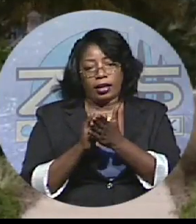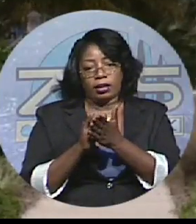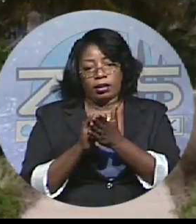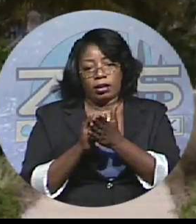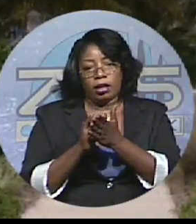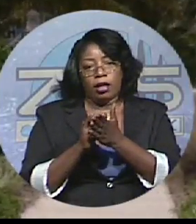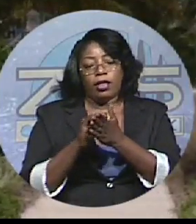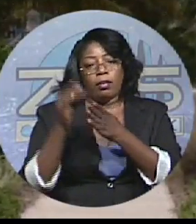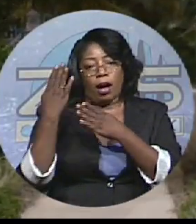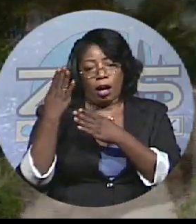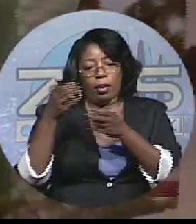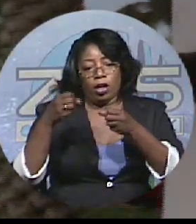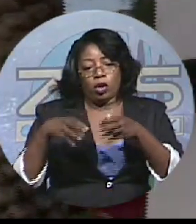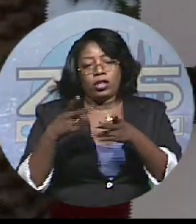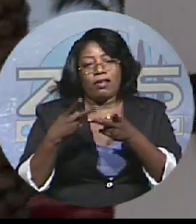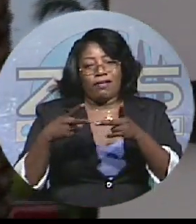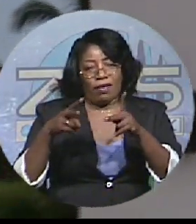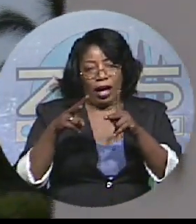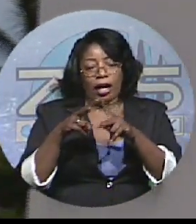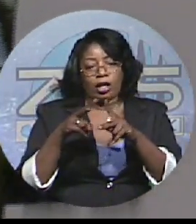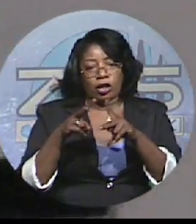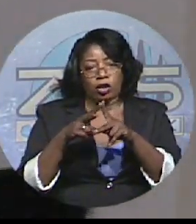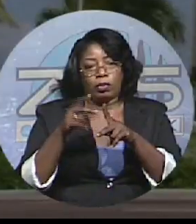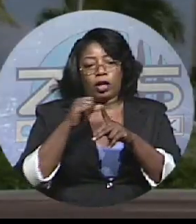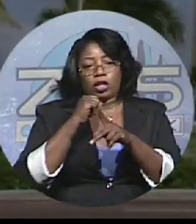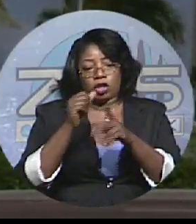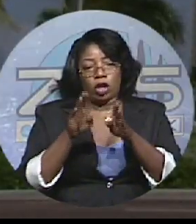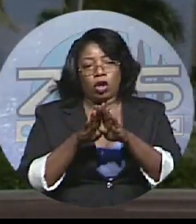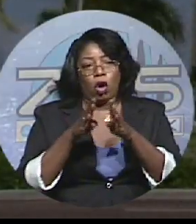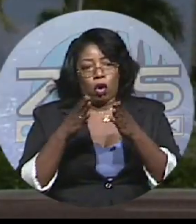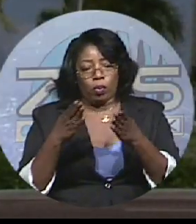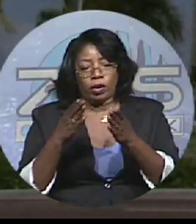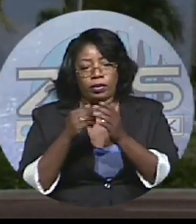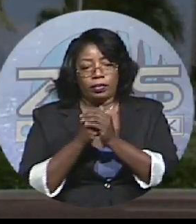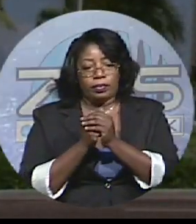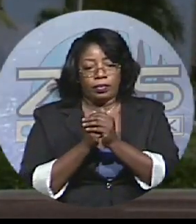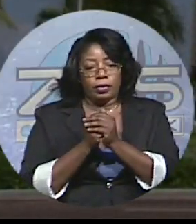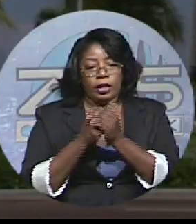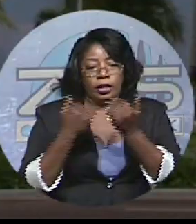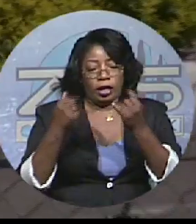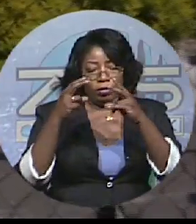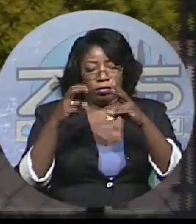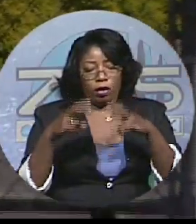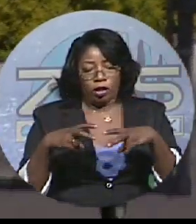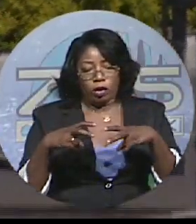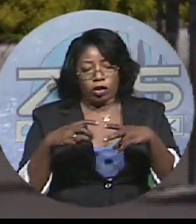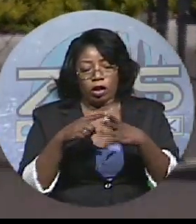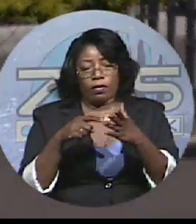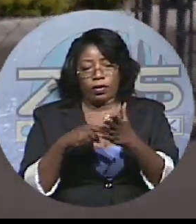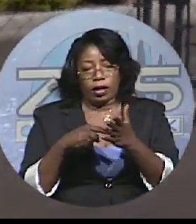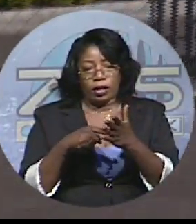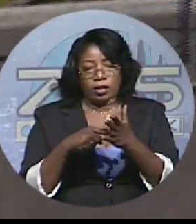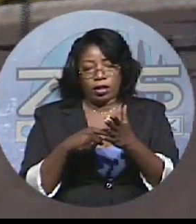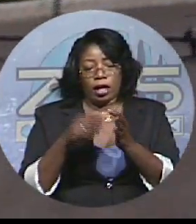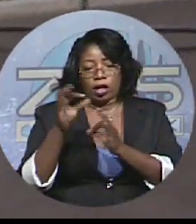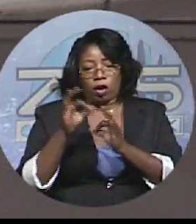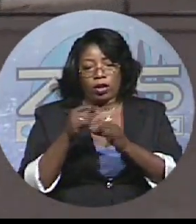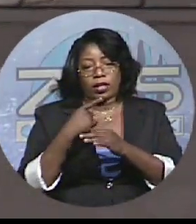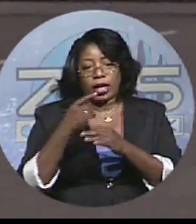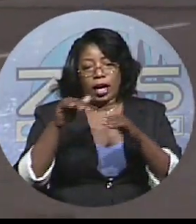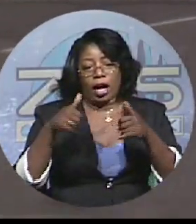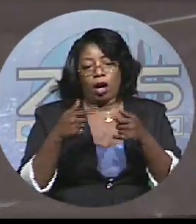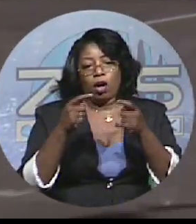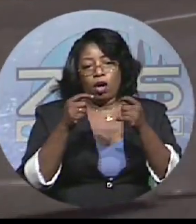in tasking the joint provisional liquidator with preventing a further devaluation of those assets, the court signaled the urgency of